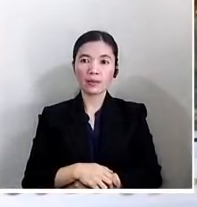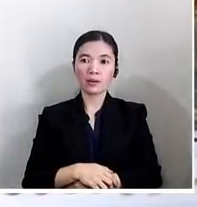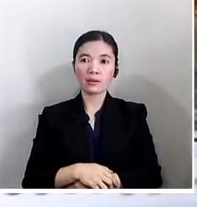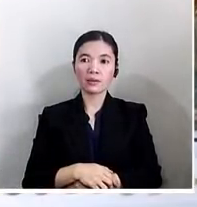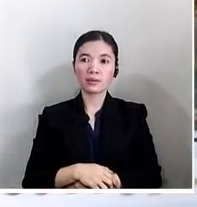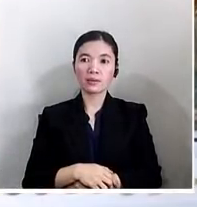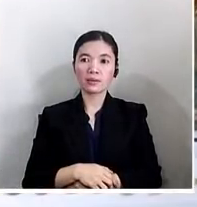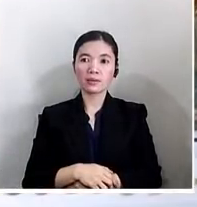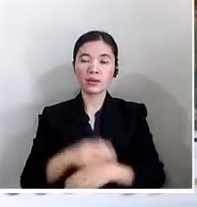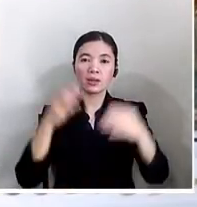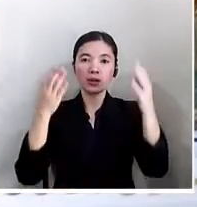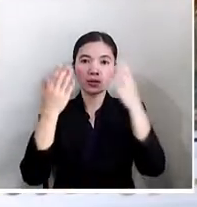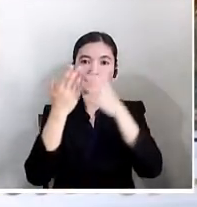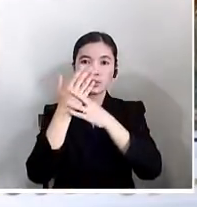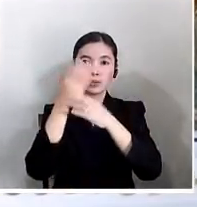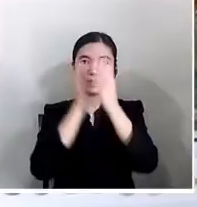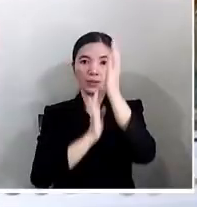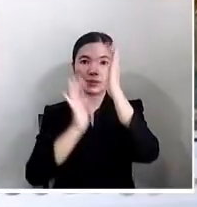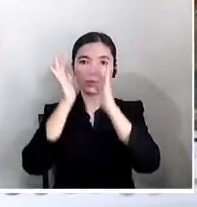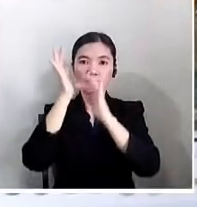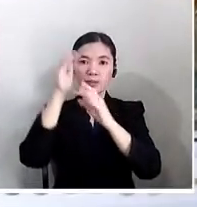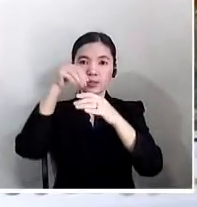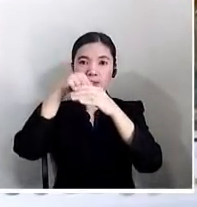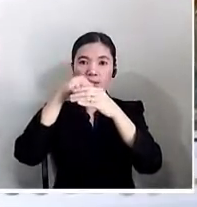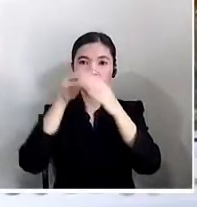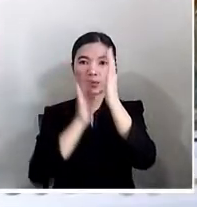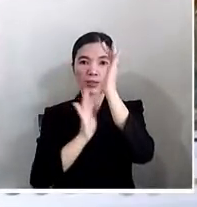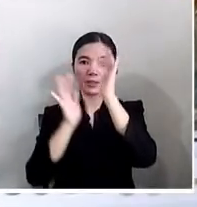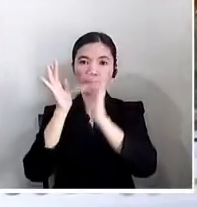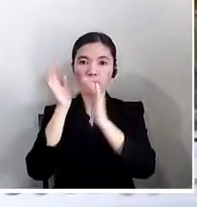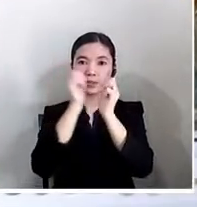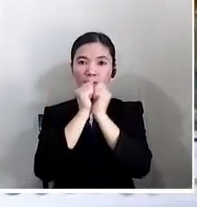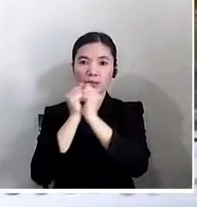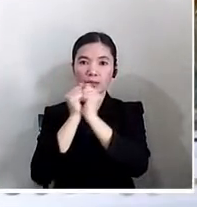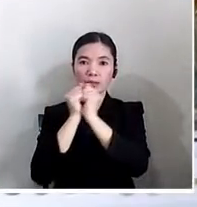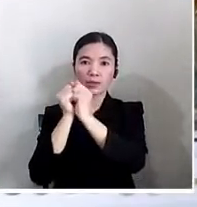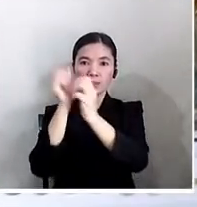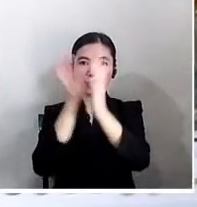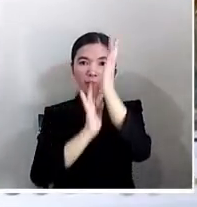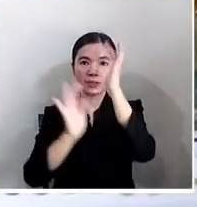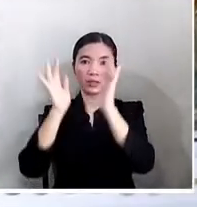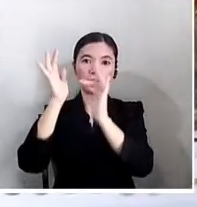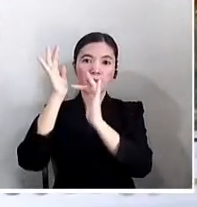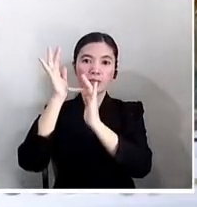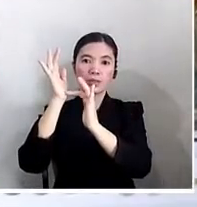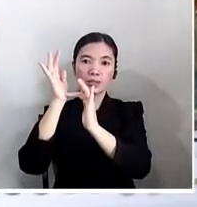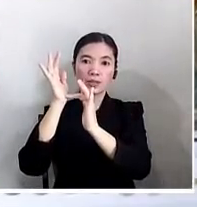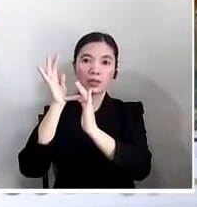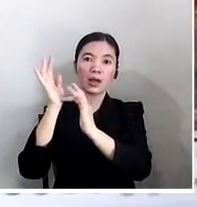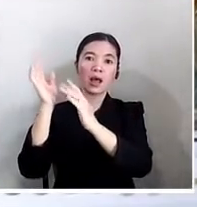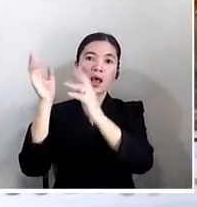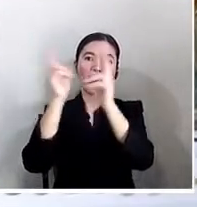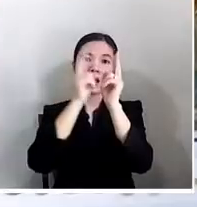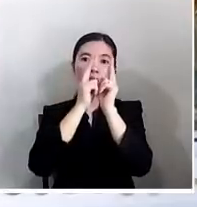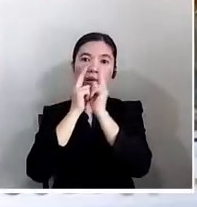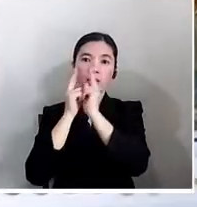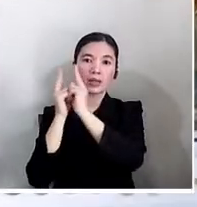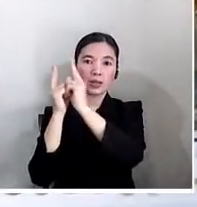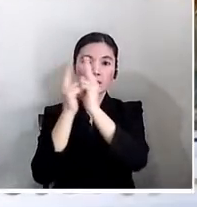Through him, with him, and in him, in the unity of the Holy